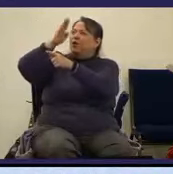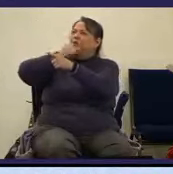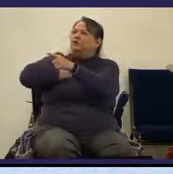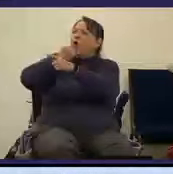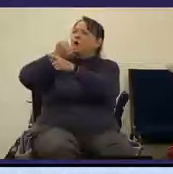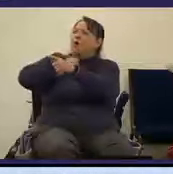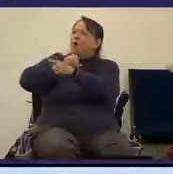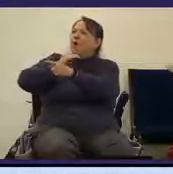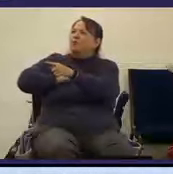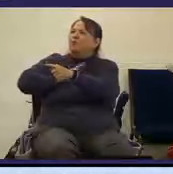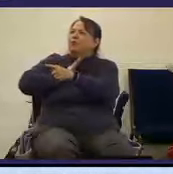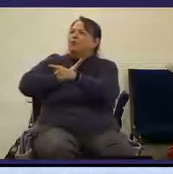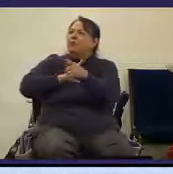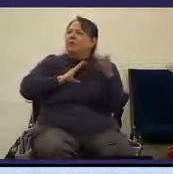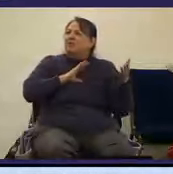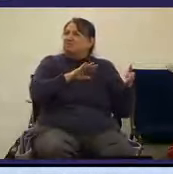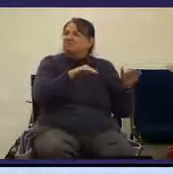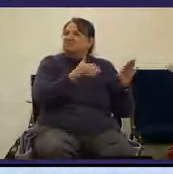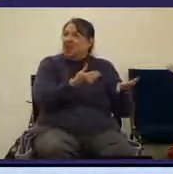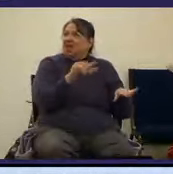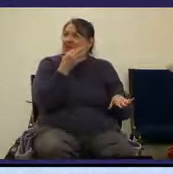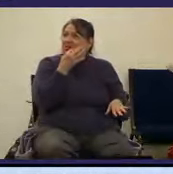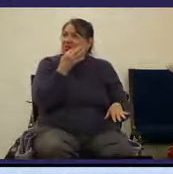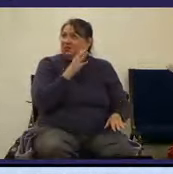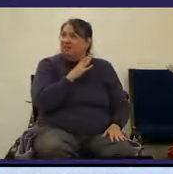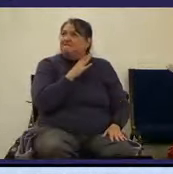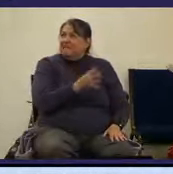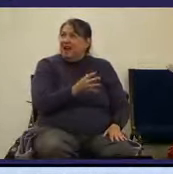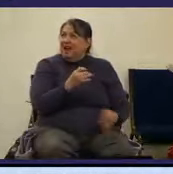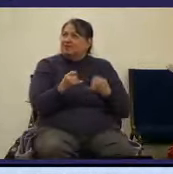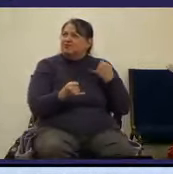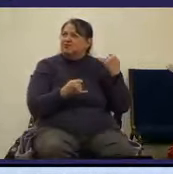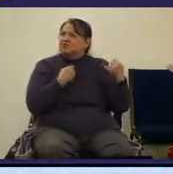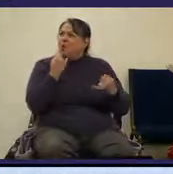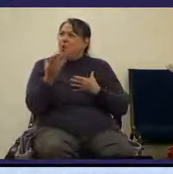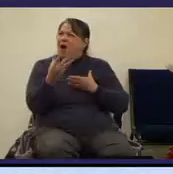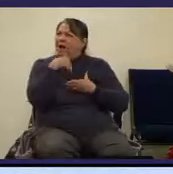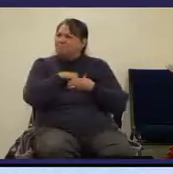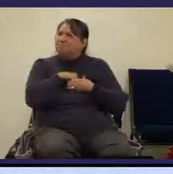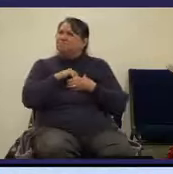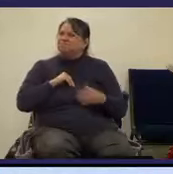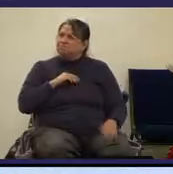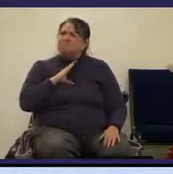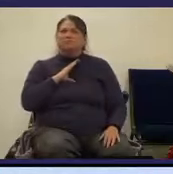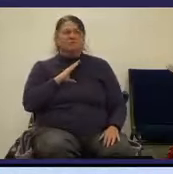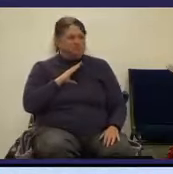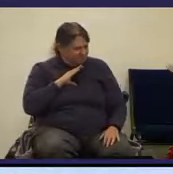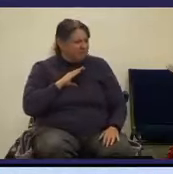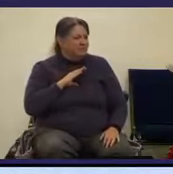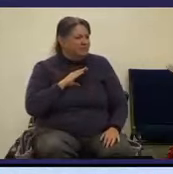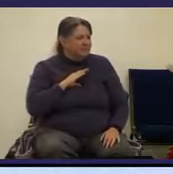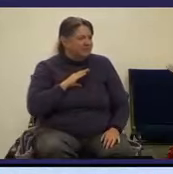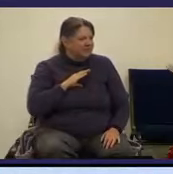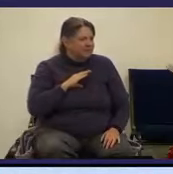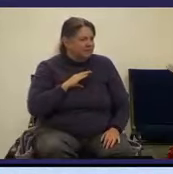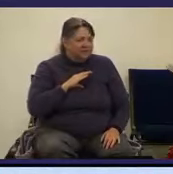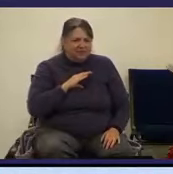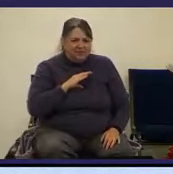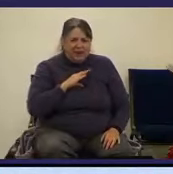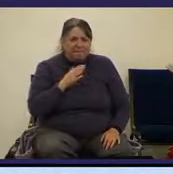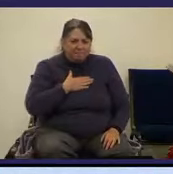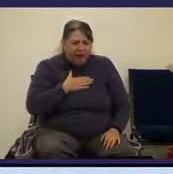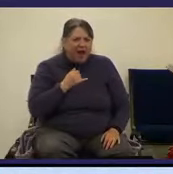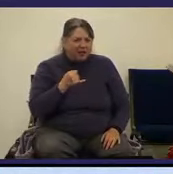he began to think, search inside, and remind himself of the things he has in Jesus. My